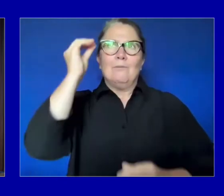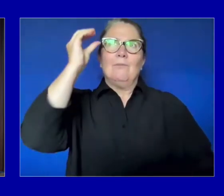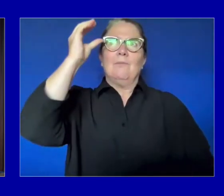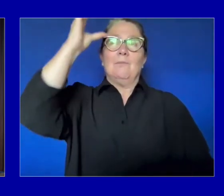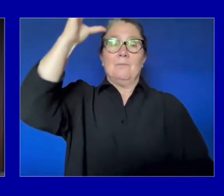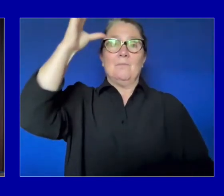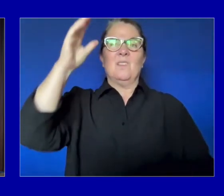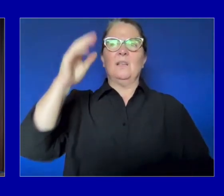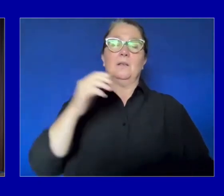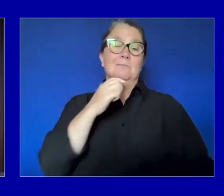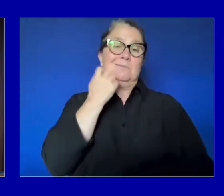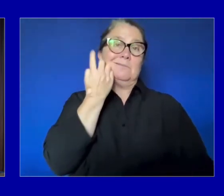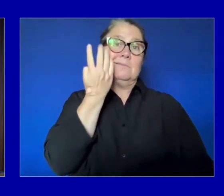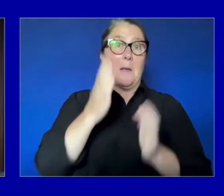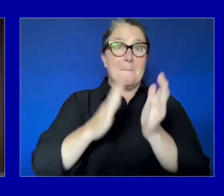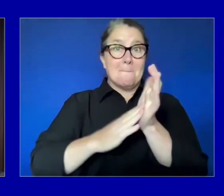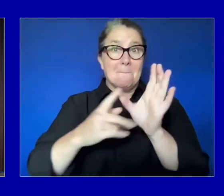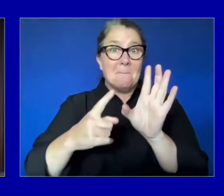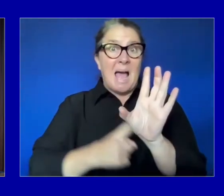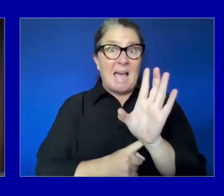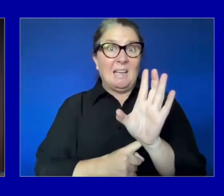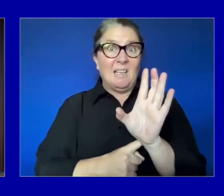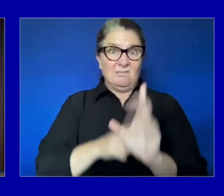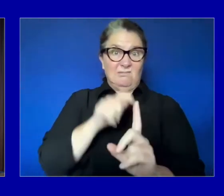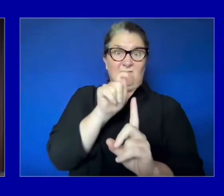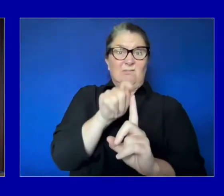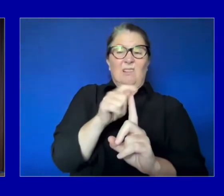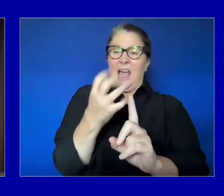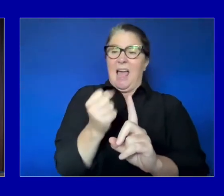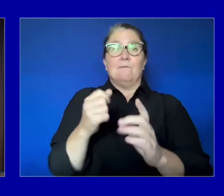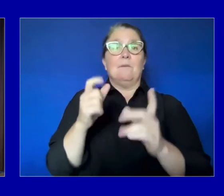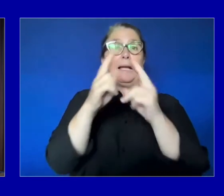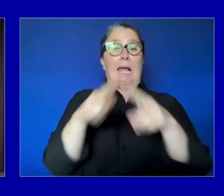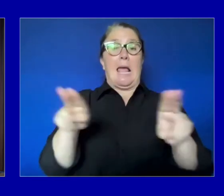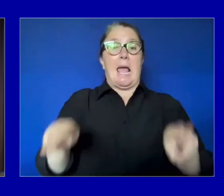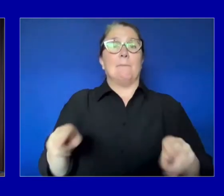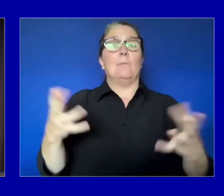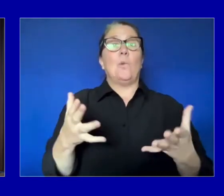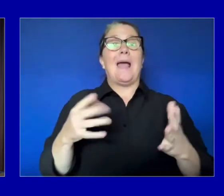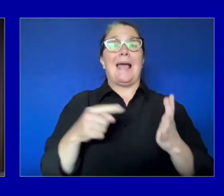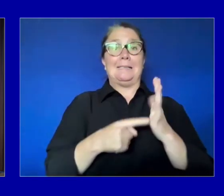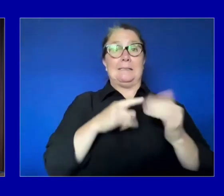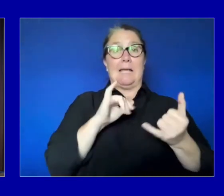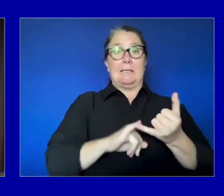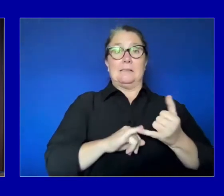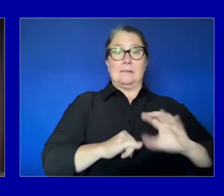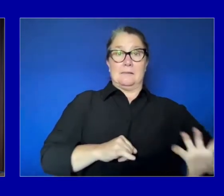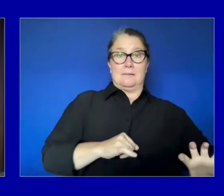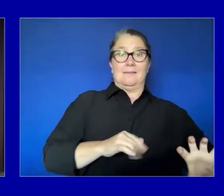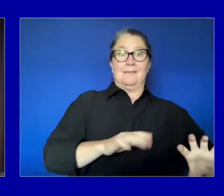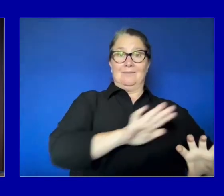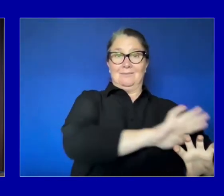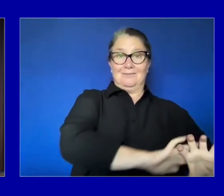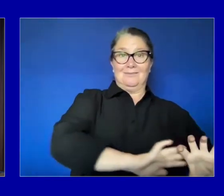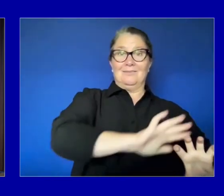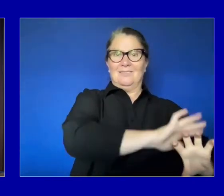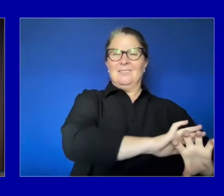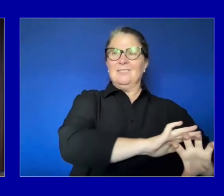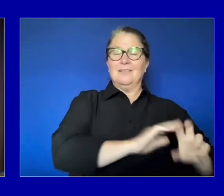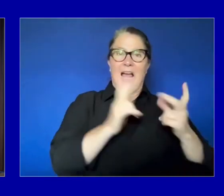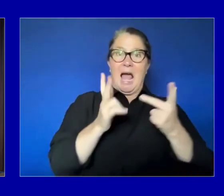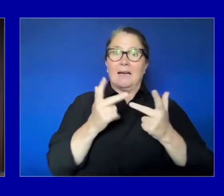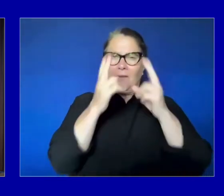I've been invited to. So, um, you know, for us, we're really empowering ourselves. And, um, we've just put